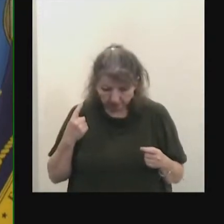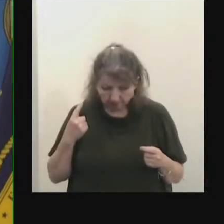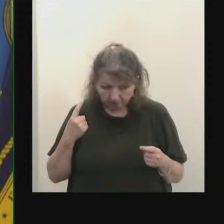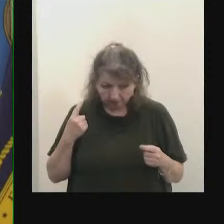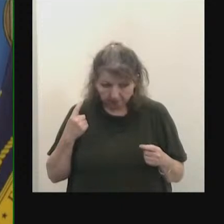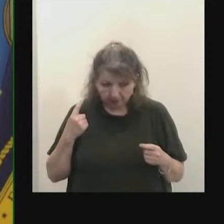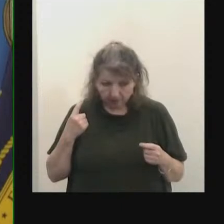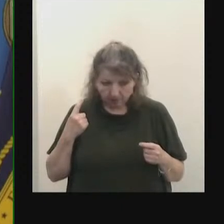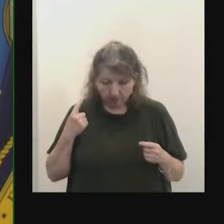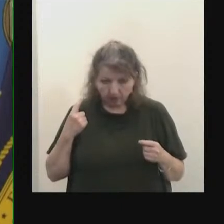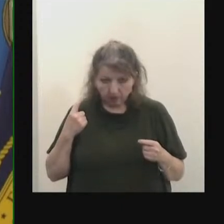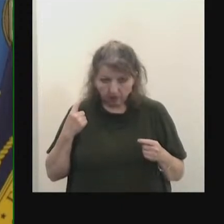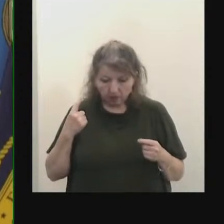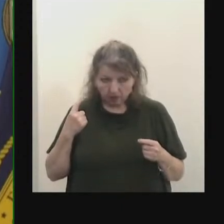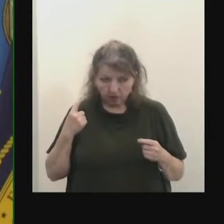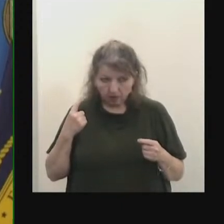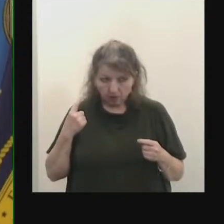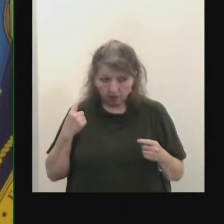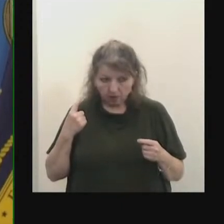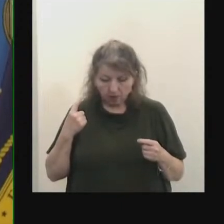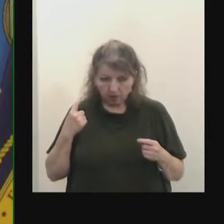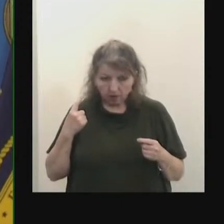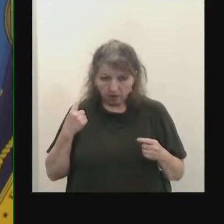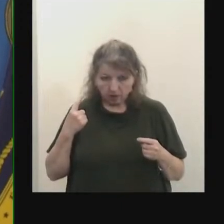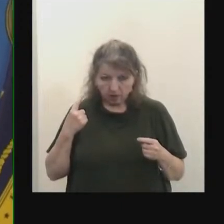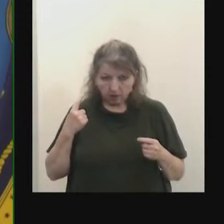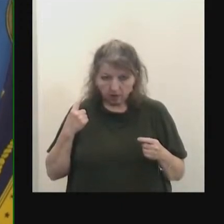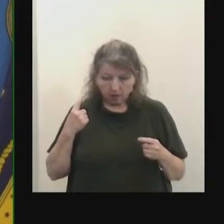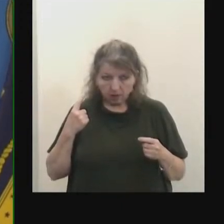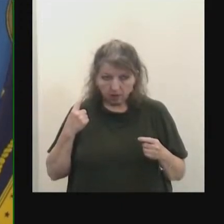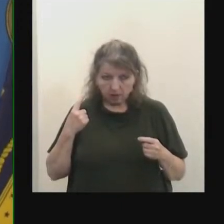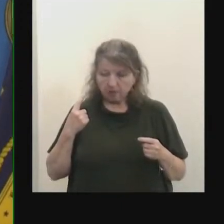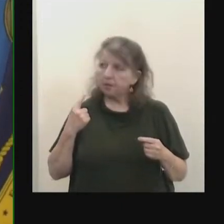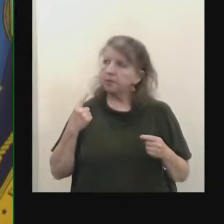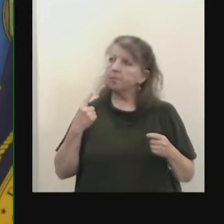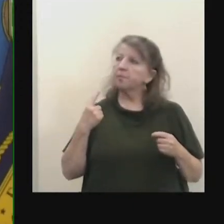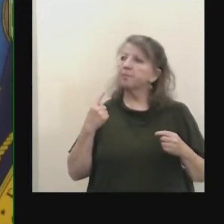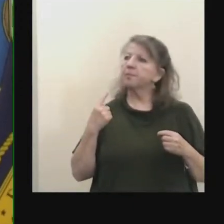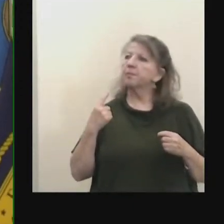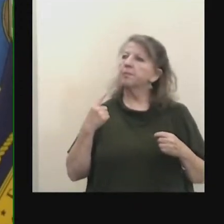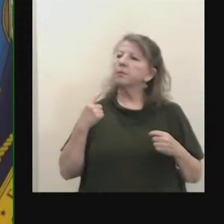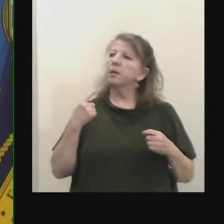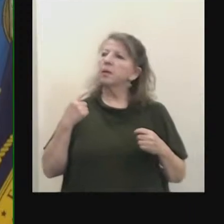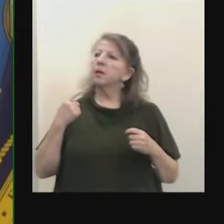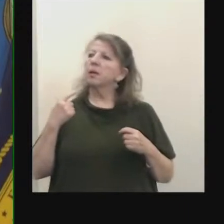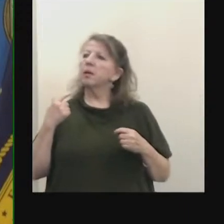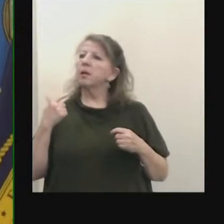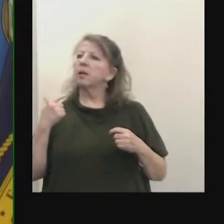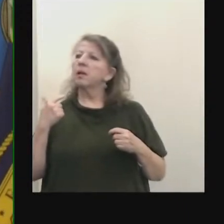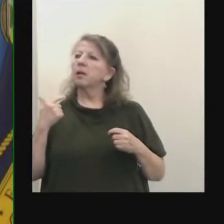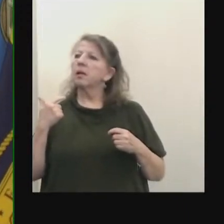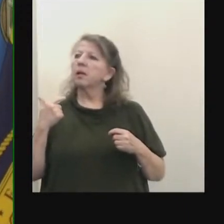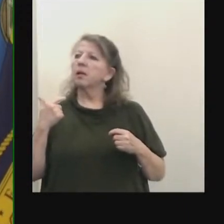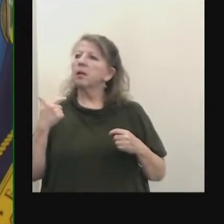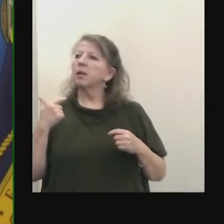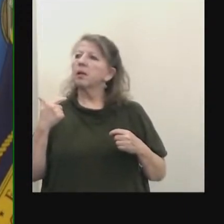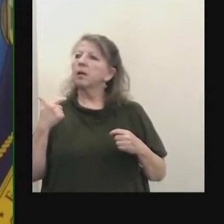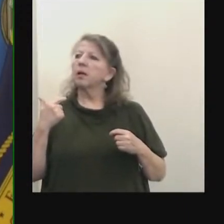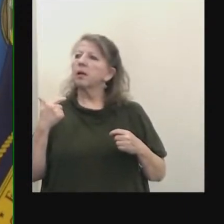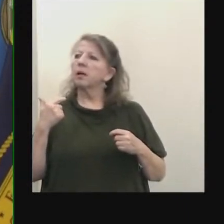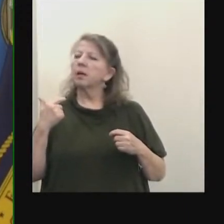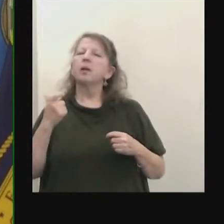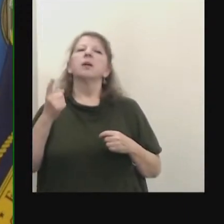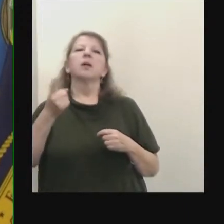children. A parent in our own building here actually just got all that their child's vaccine appointment was canceled because the state didn't